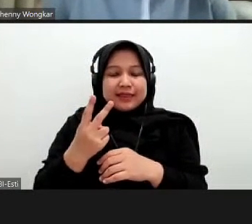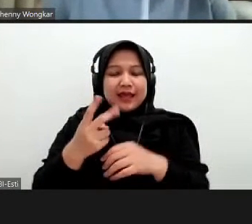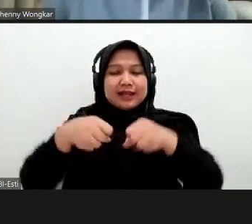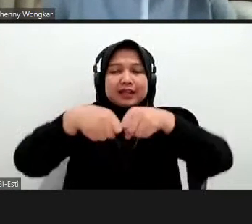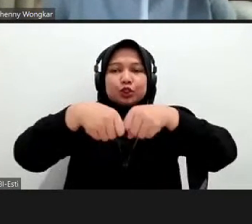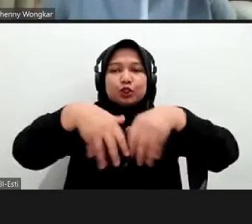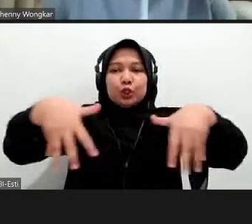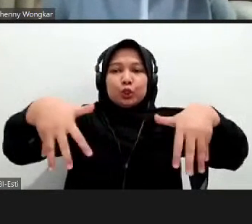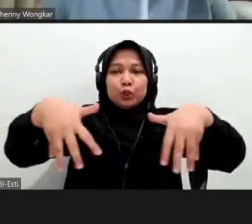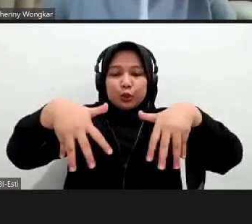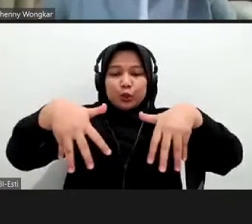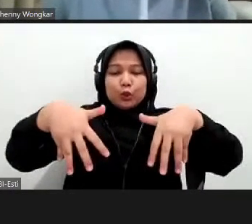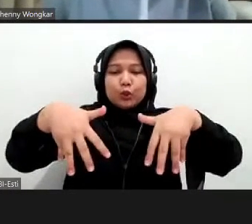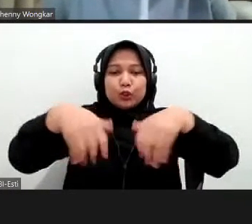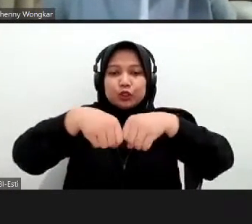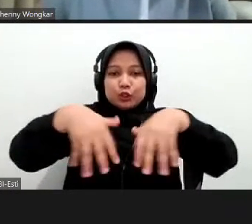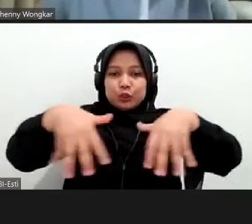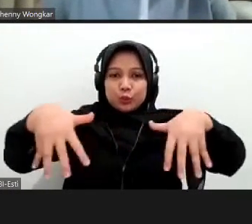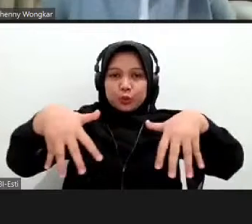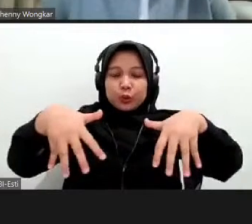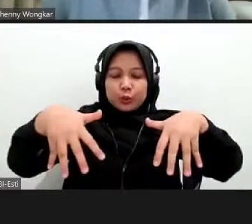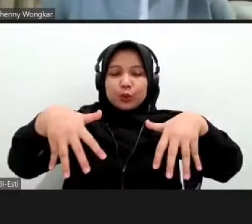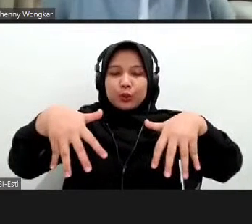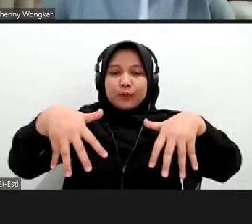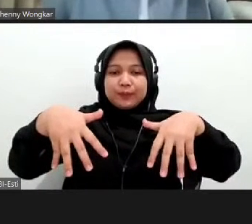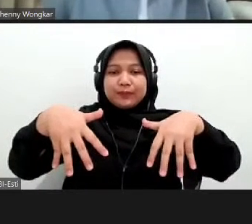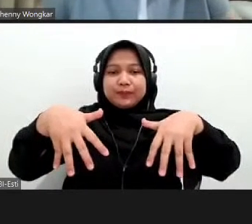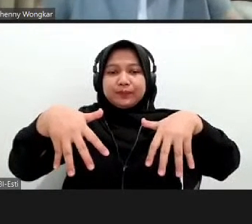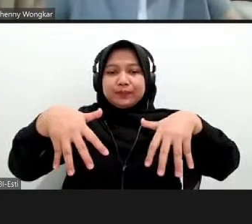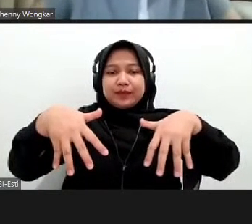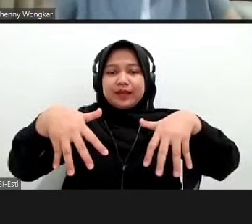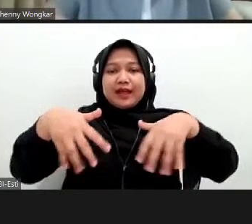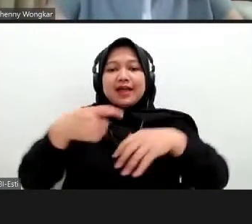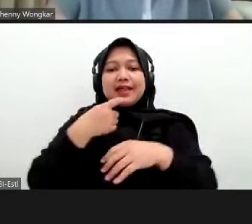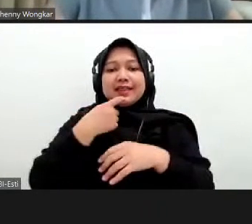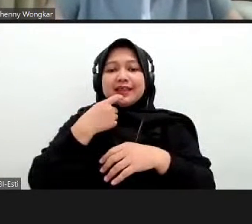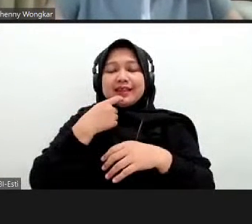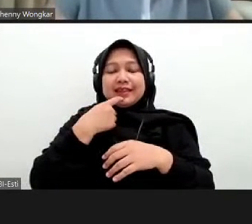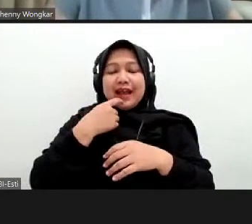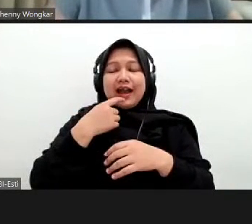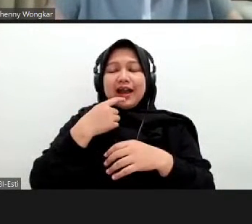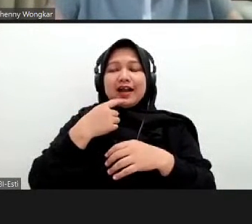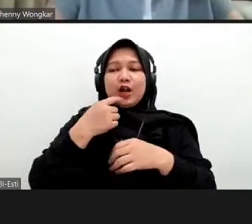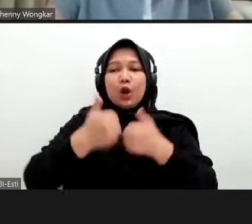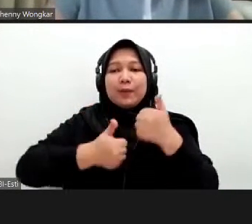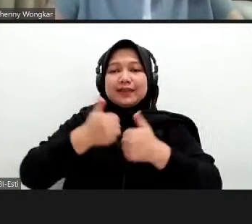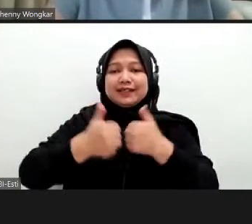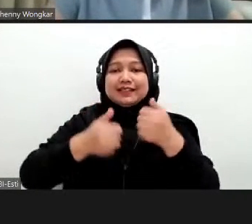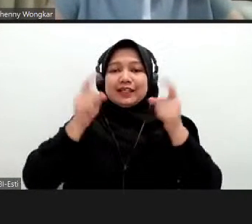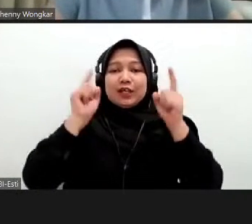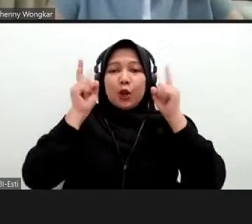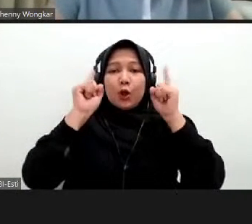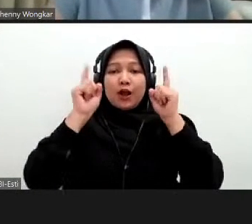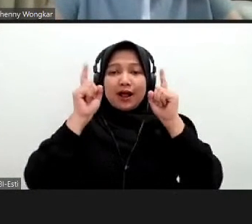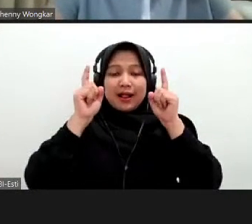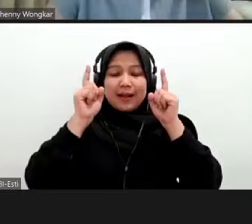a structure, if we talk about the